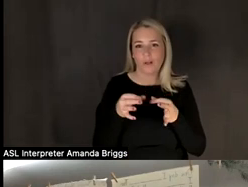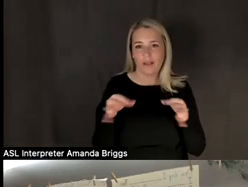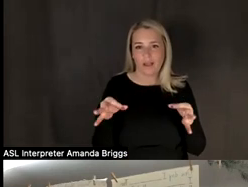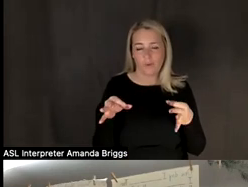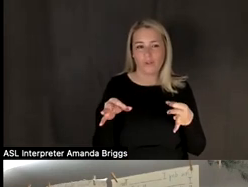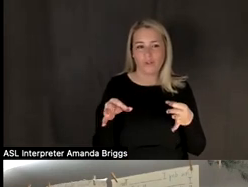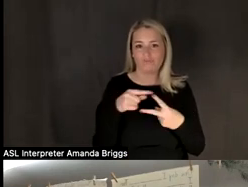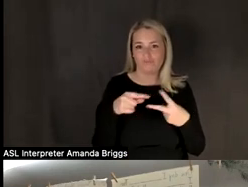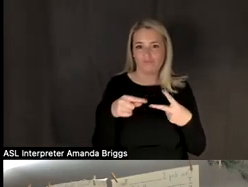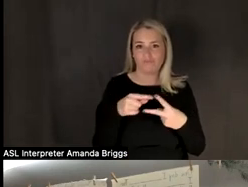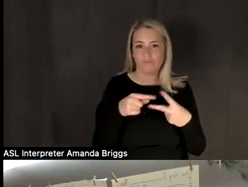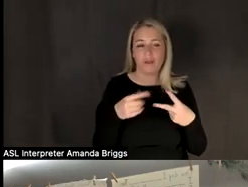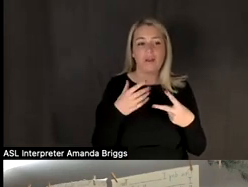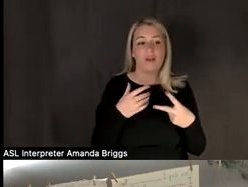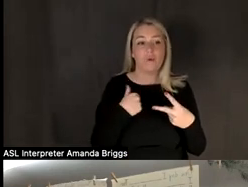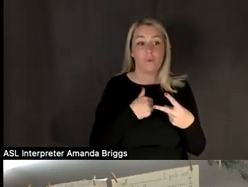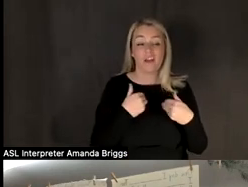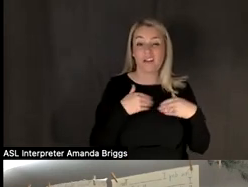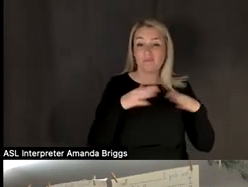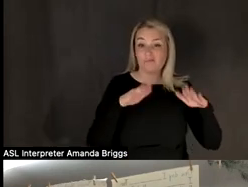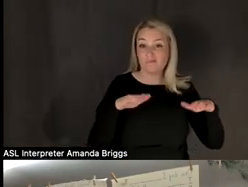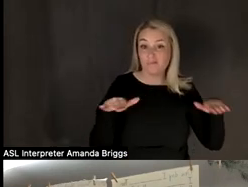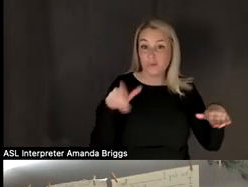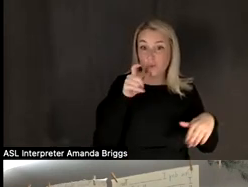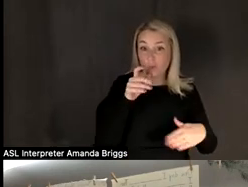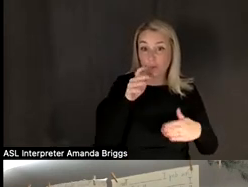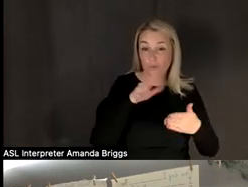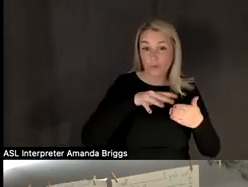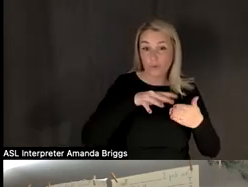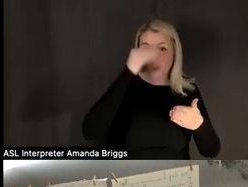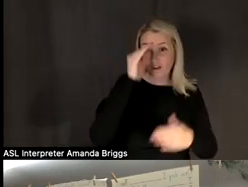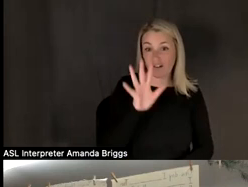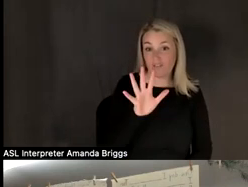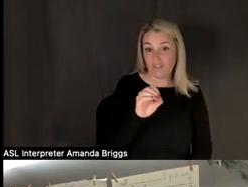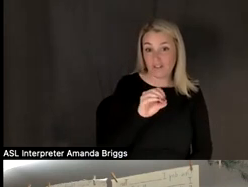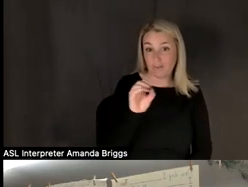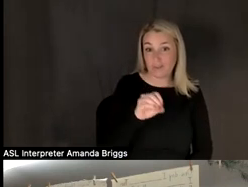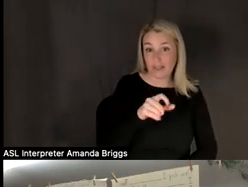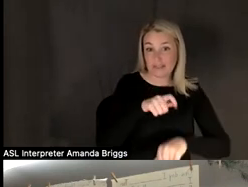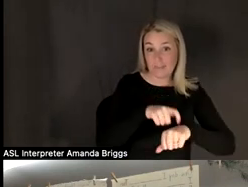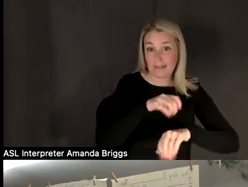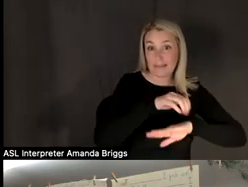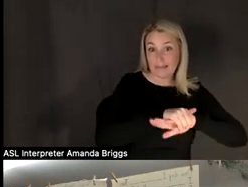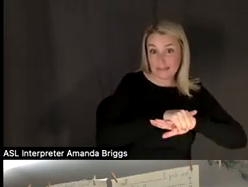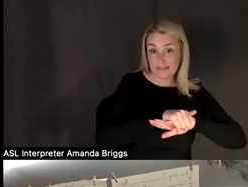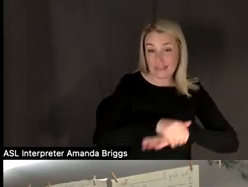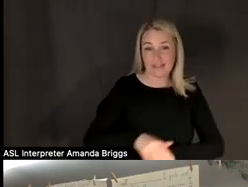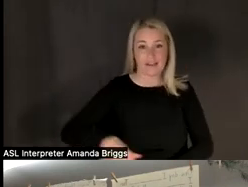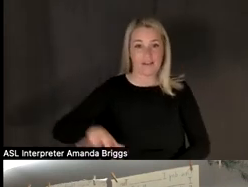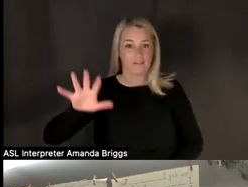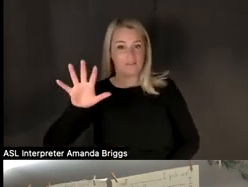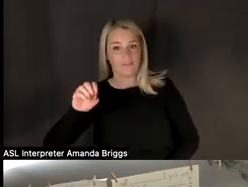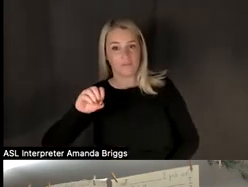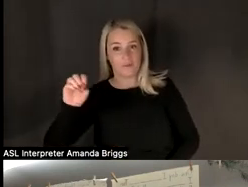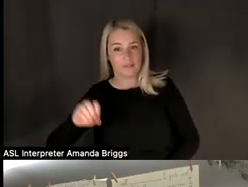we have children that are learning 50% of the time in English, 50% of the time in German. So that makes us